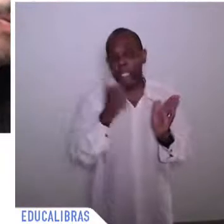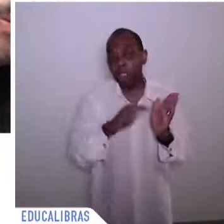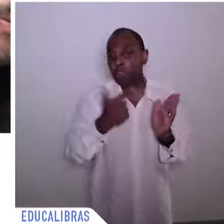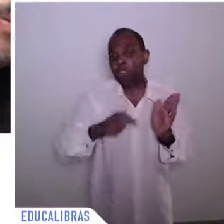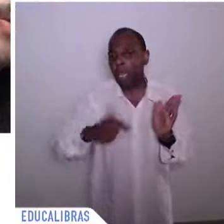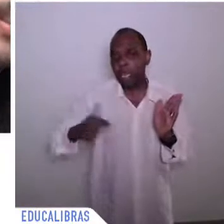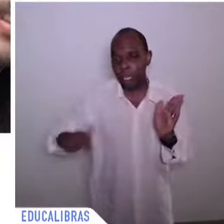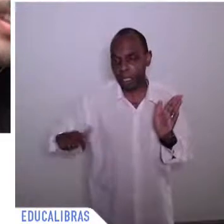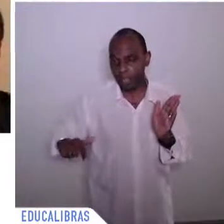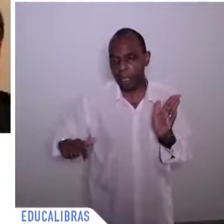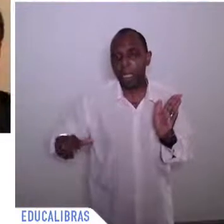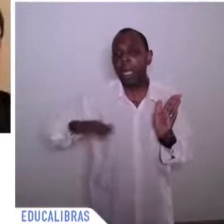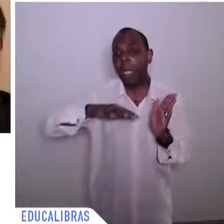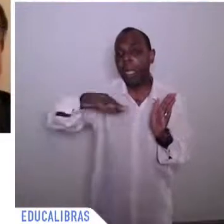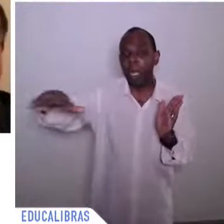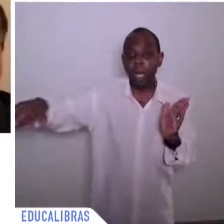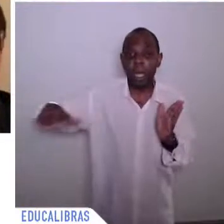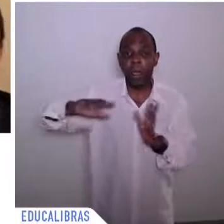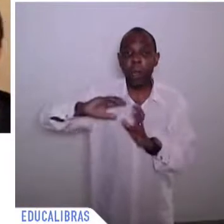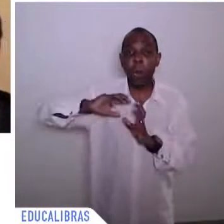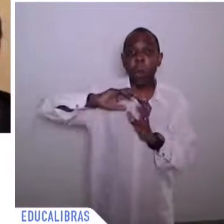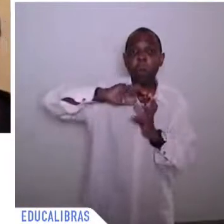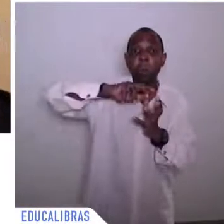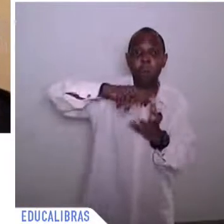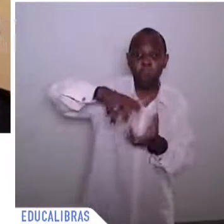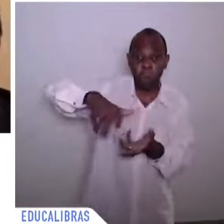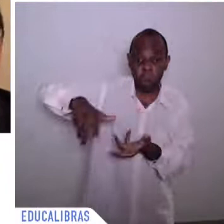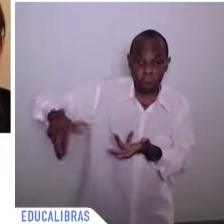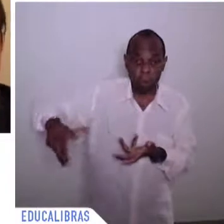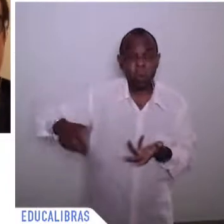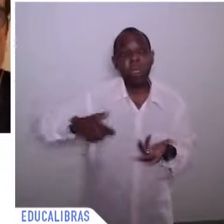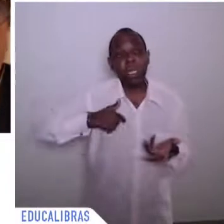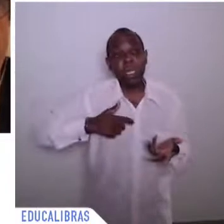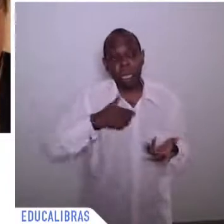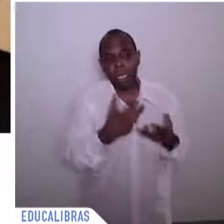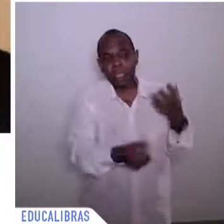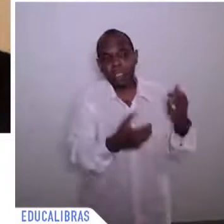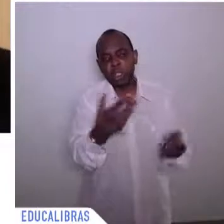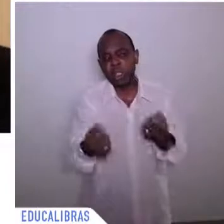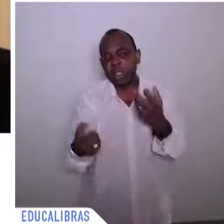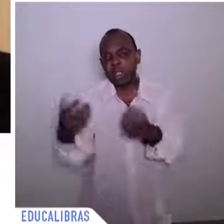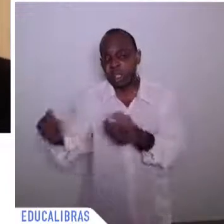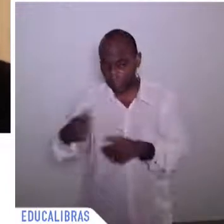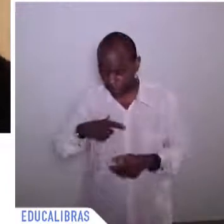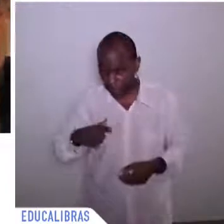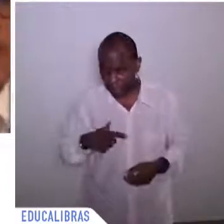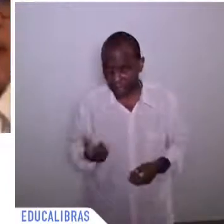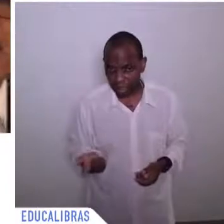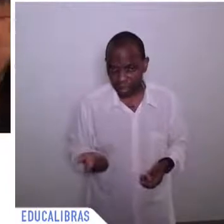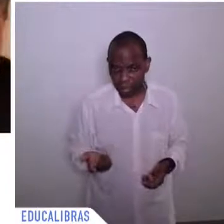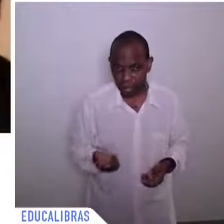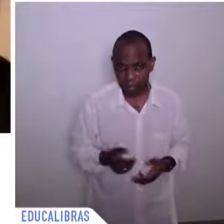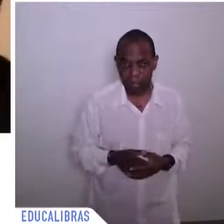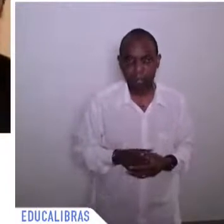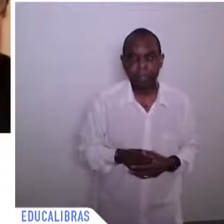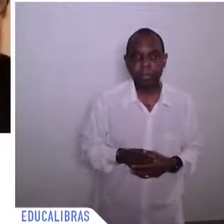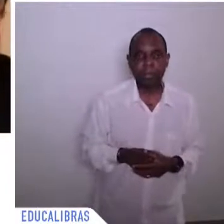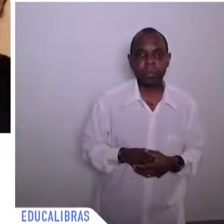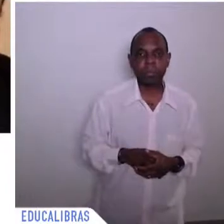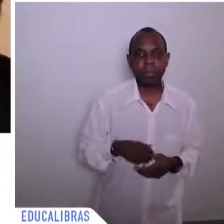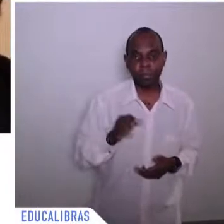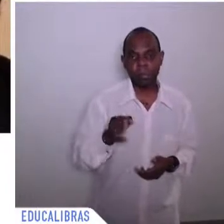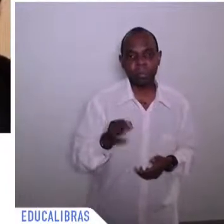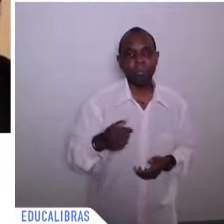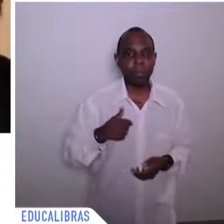barbaric behavior and how it affects the democratic institutions? I want to